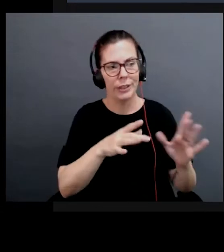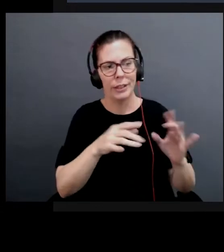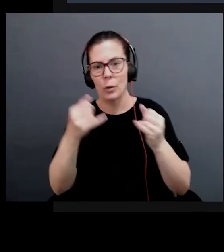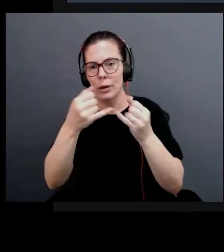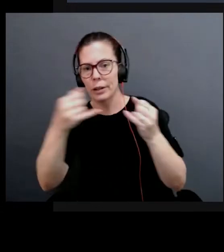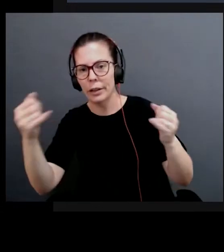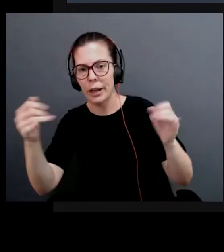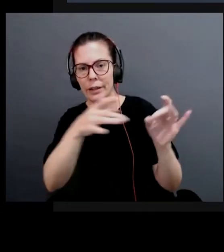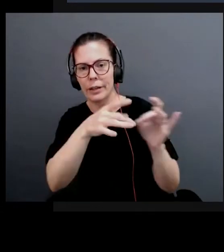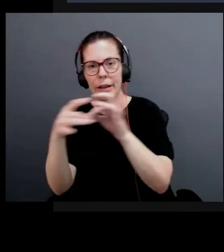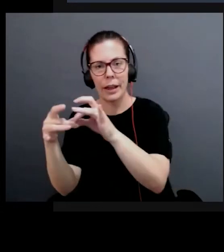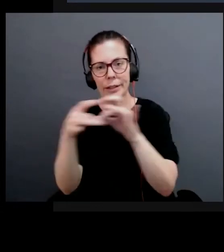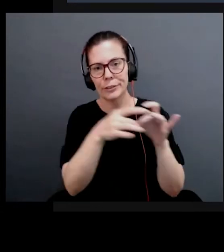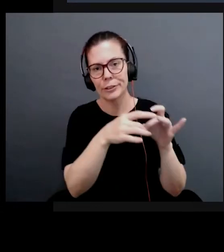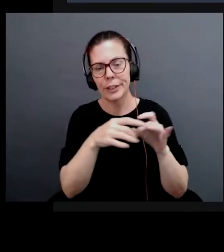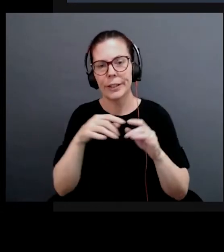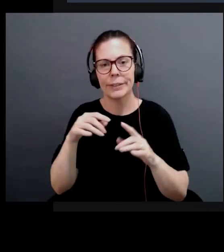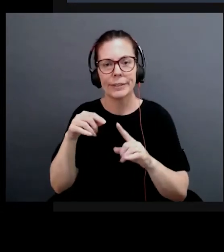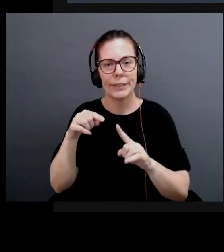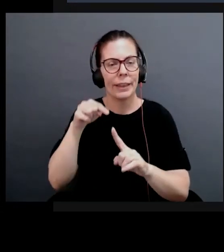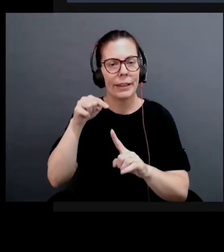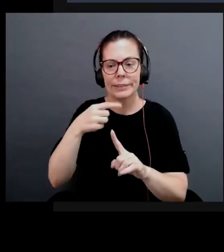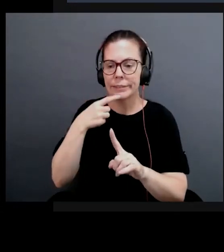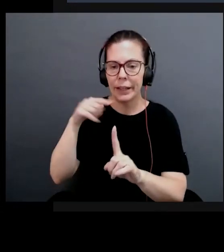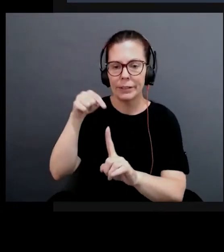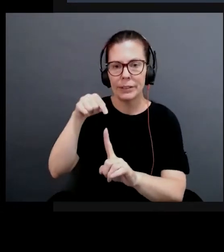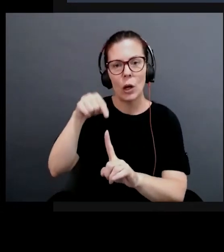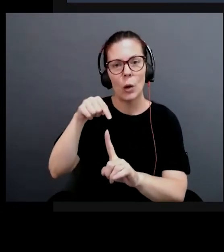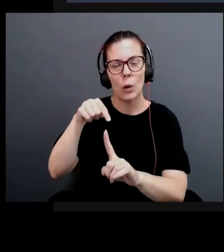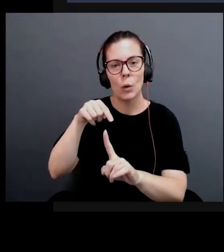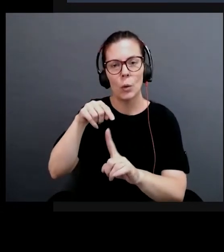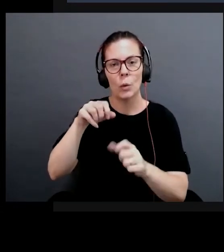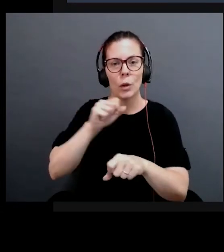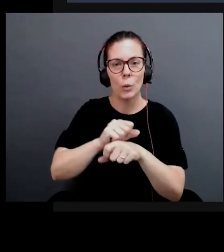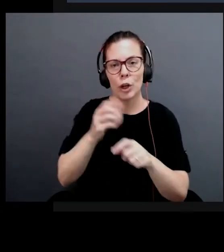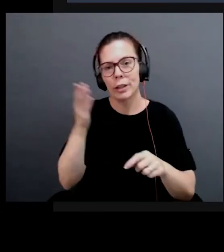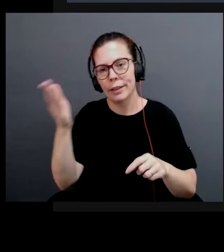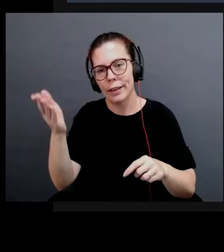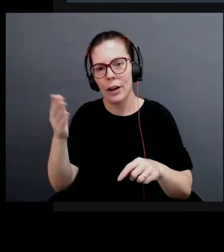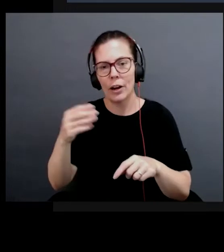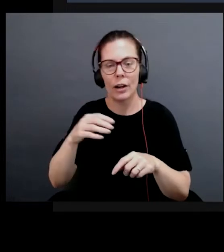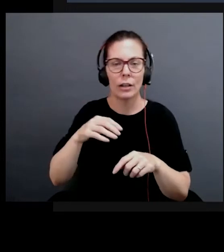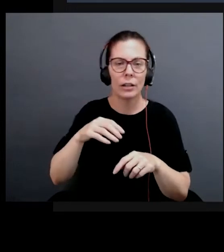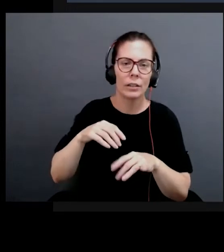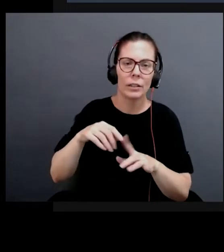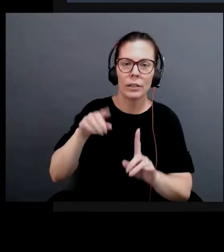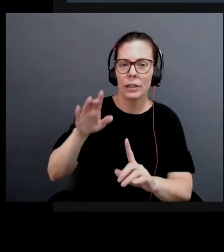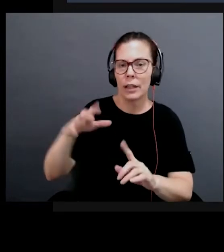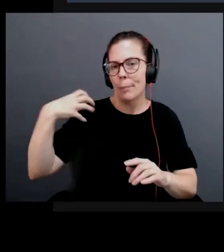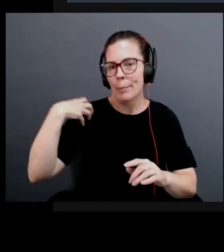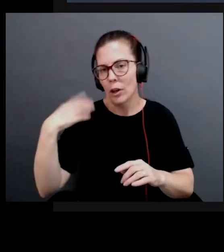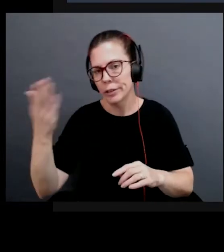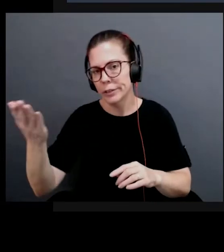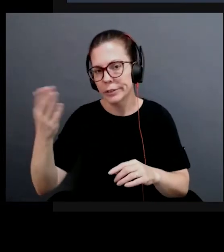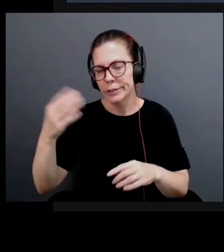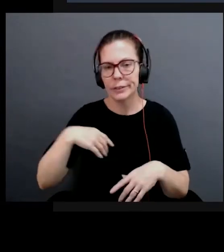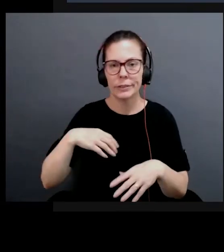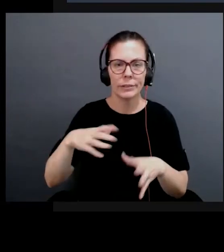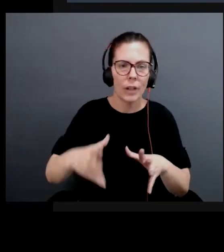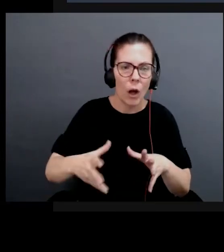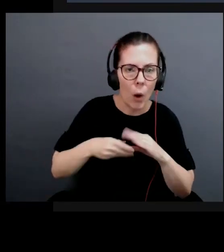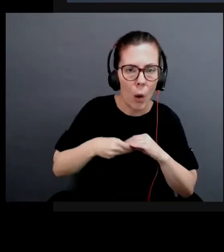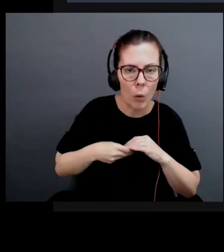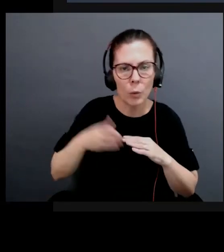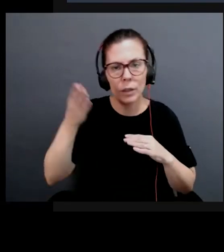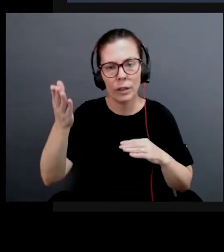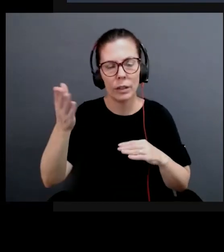represent a line that basically says it works at or is employed at or owns or whatever the sort of things is. And what you're building there is basically